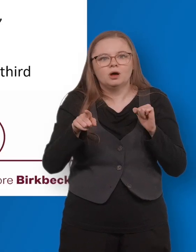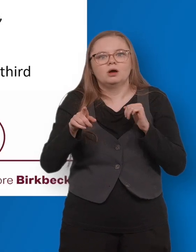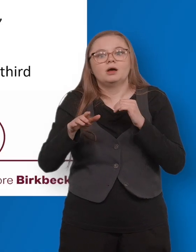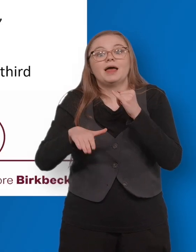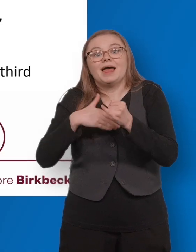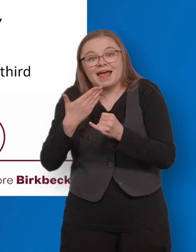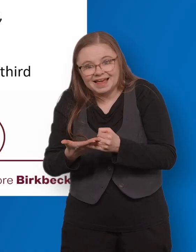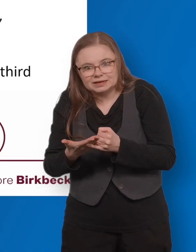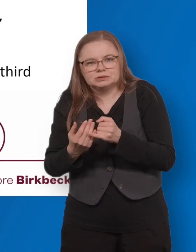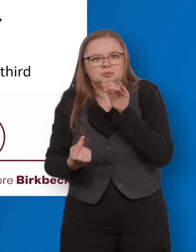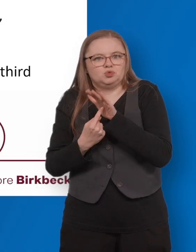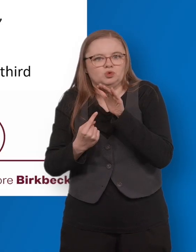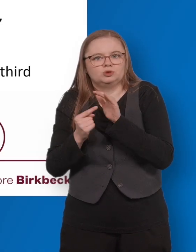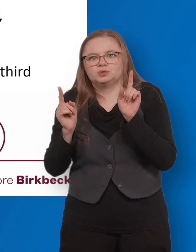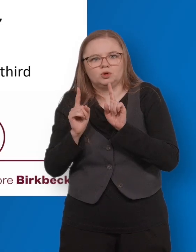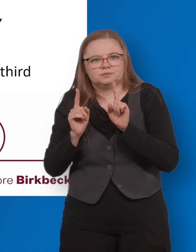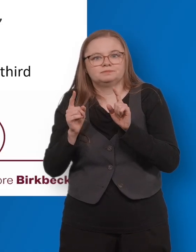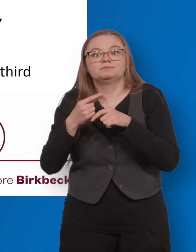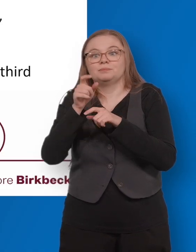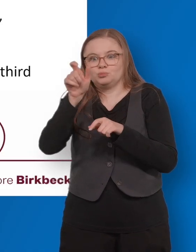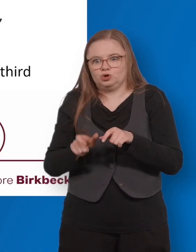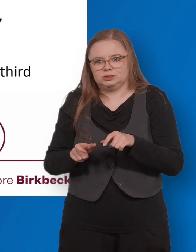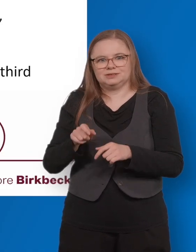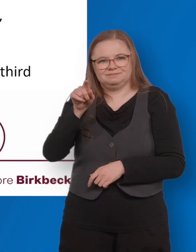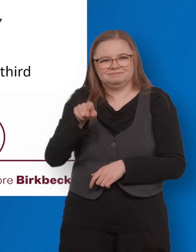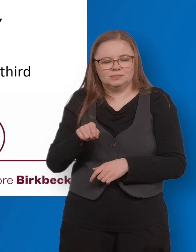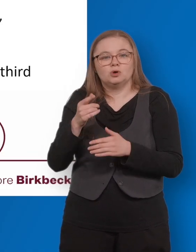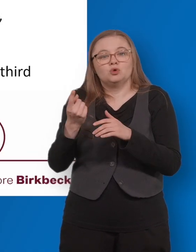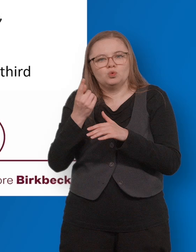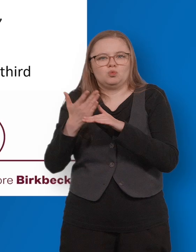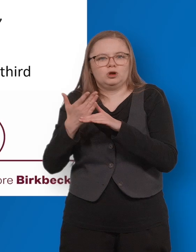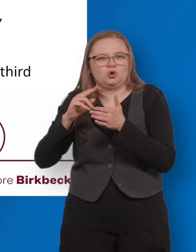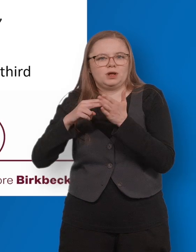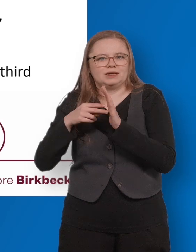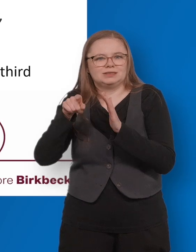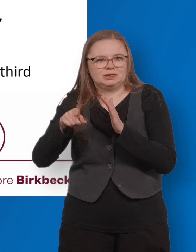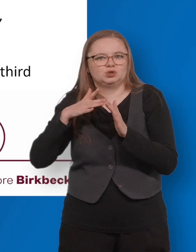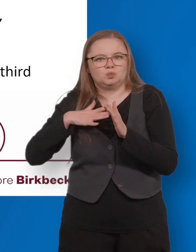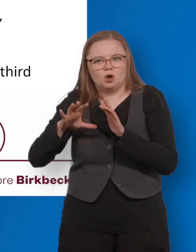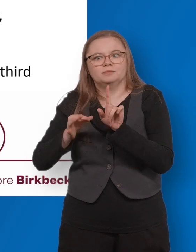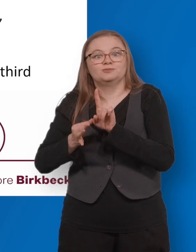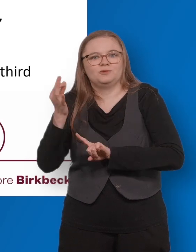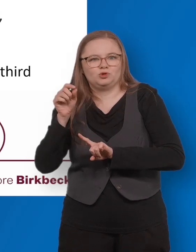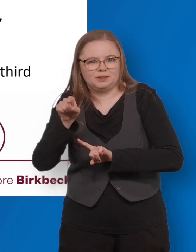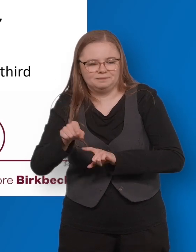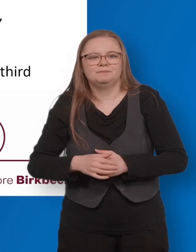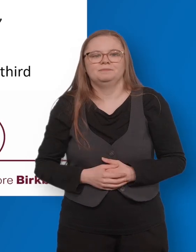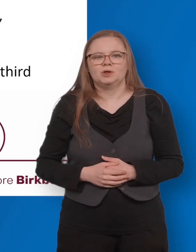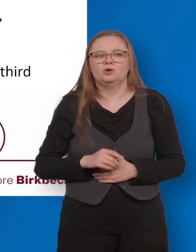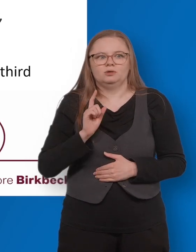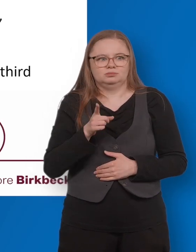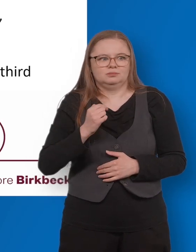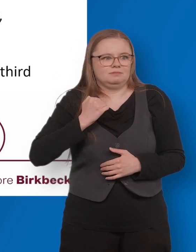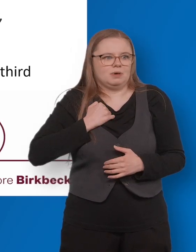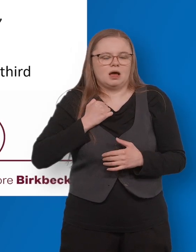I do is always the person in organizations. So that is my motivation for